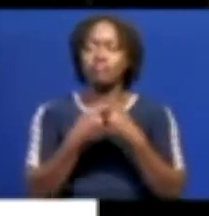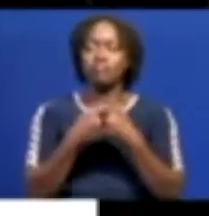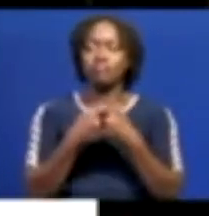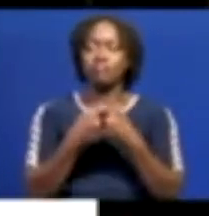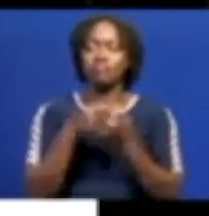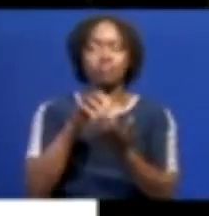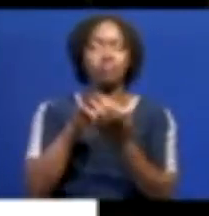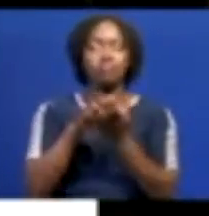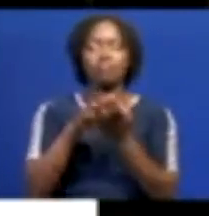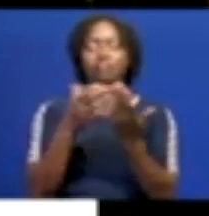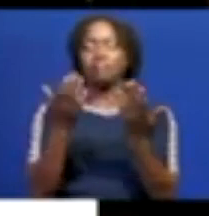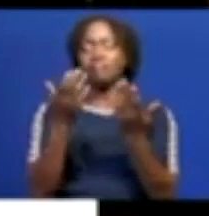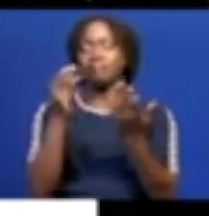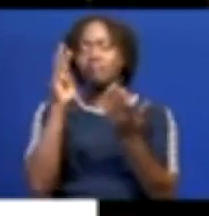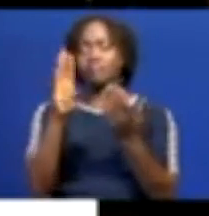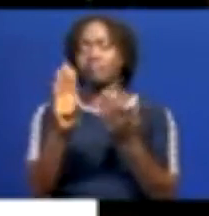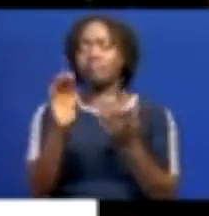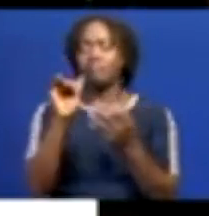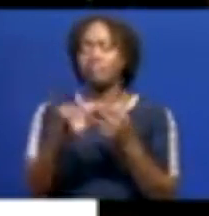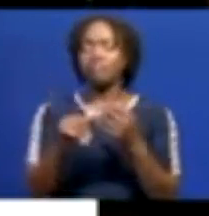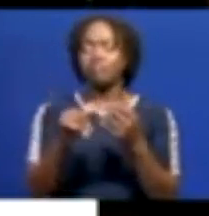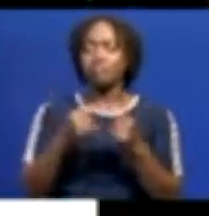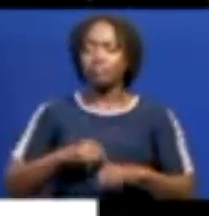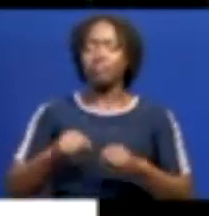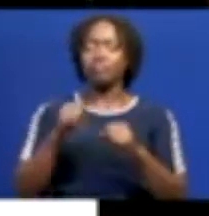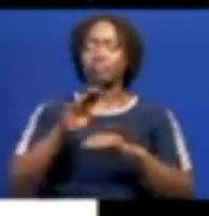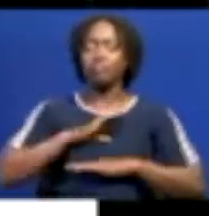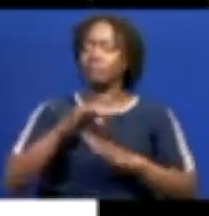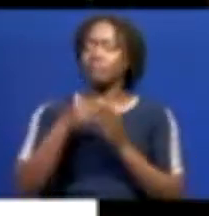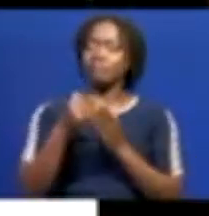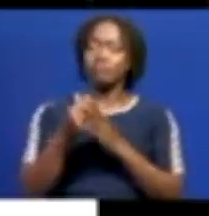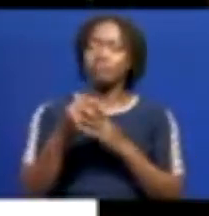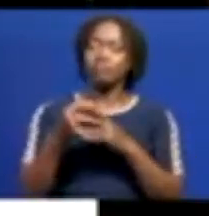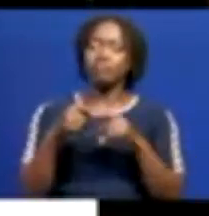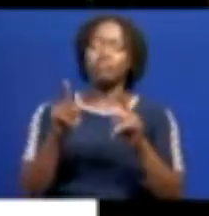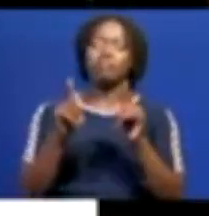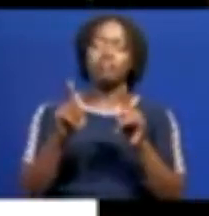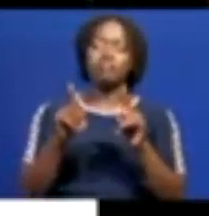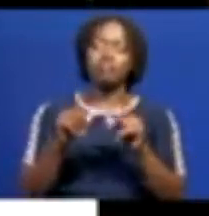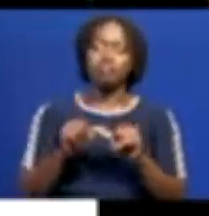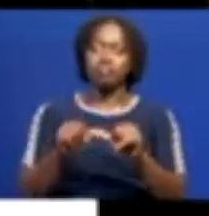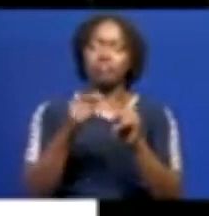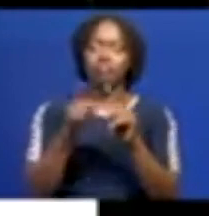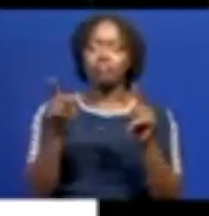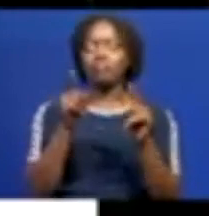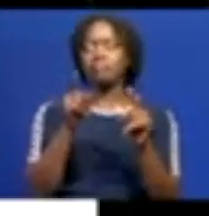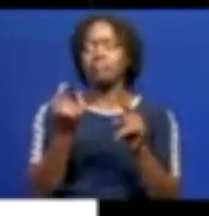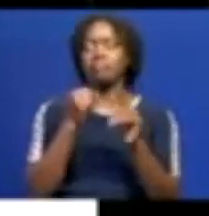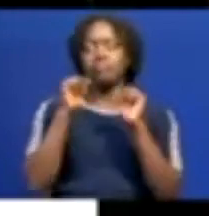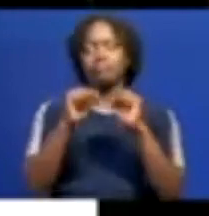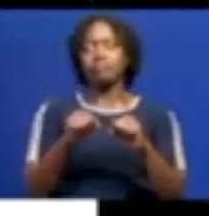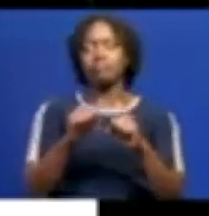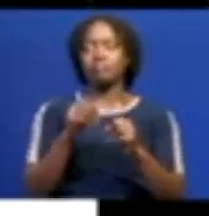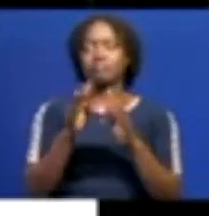ideal situation would be that teams are able to generate enough revenue for self-sustenance. But of course, this is only possible